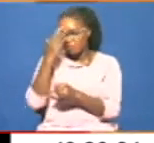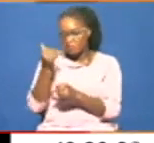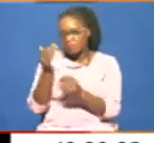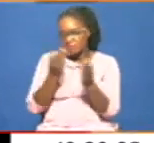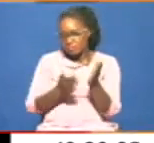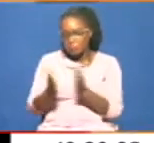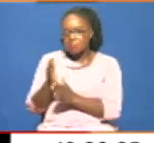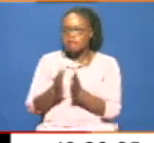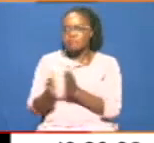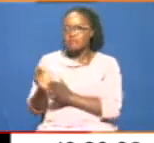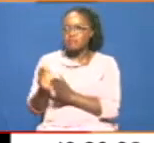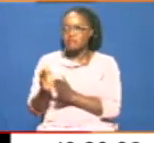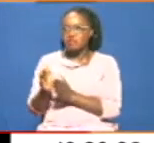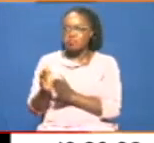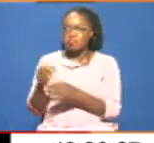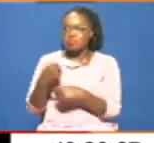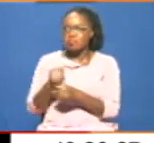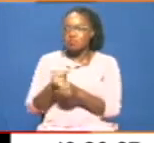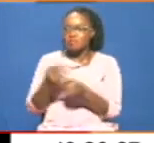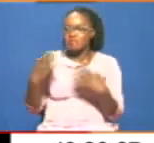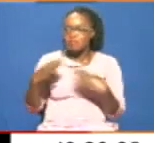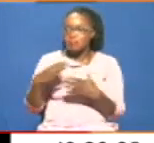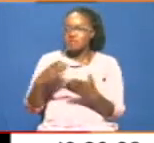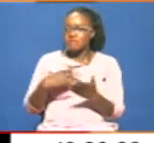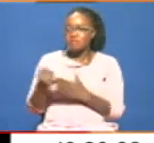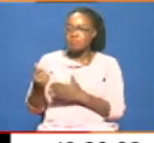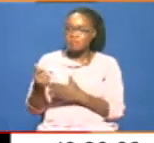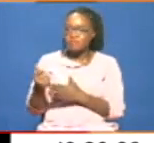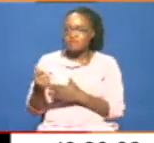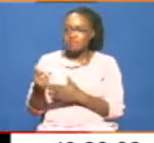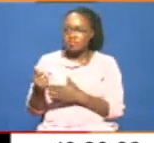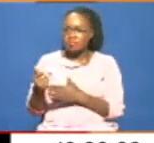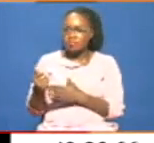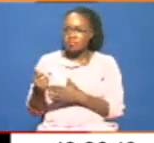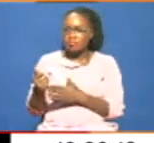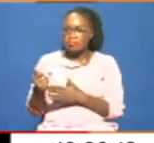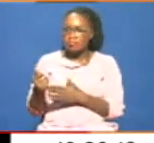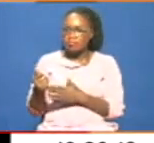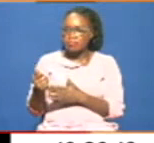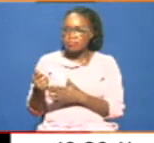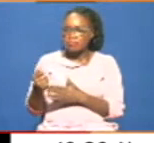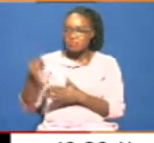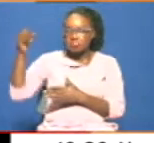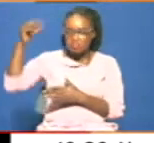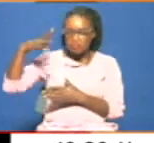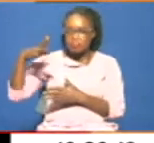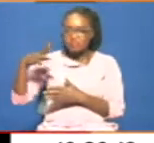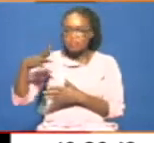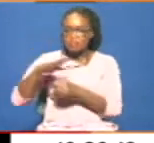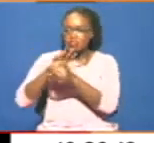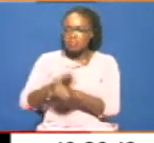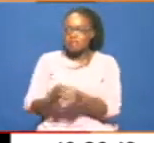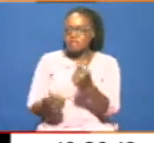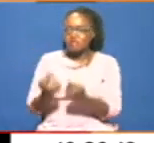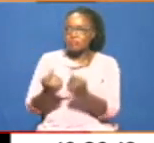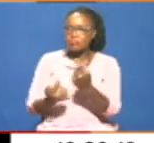preparations that need to be made for people to afford, let's say, electric pressure cookers, the level